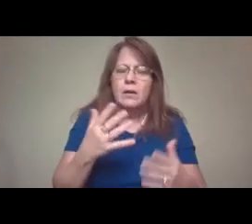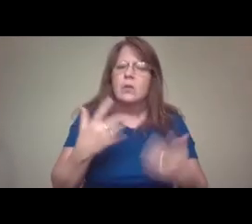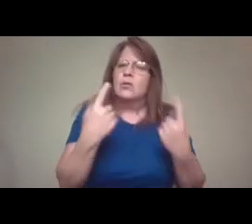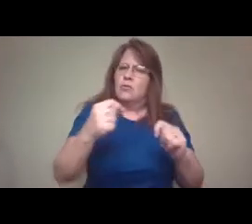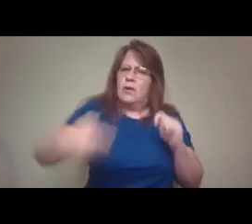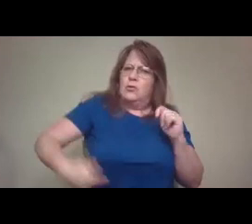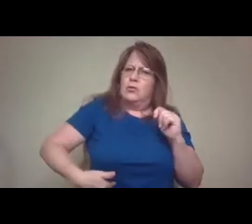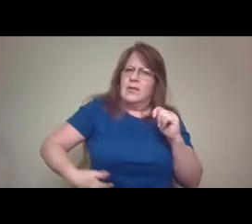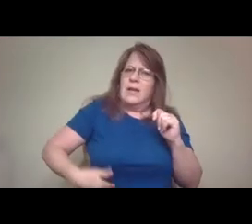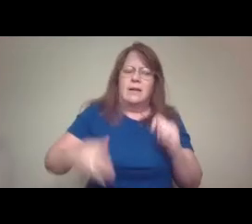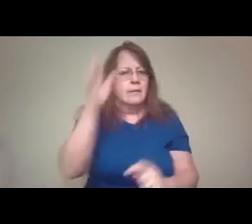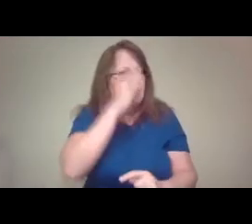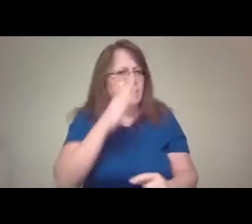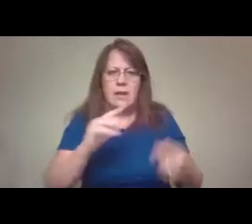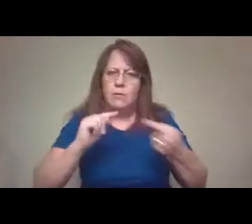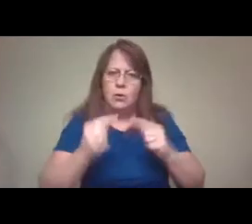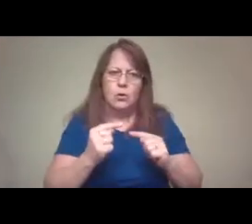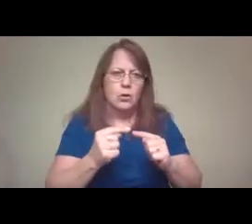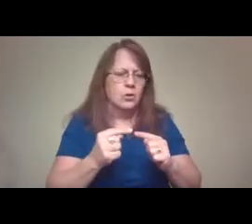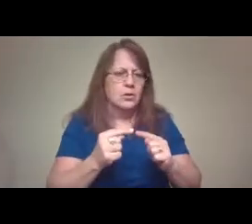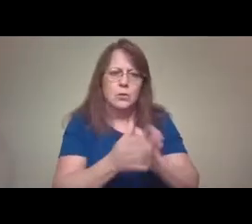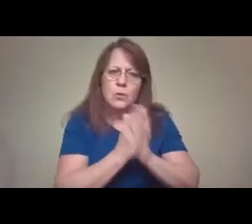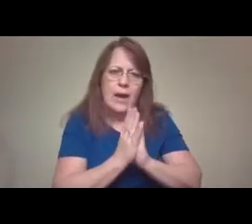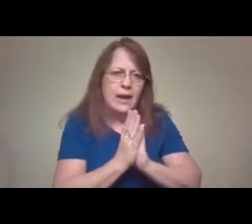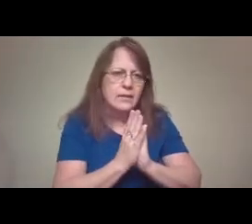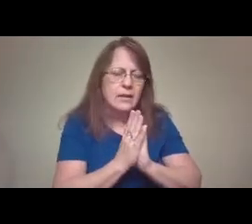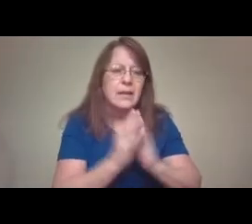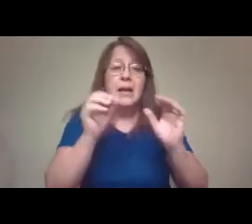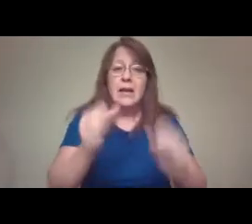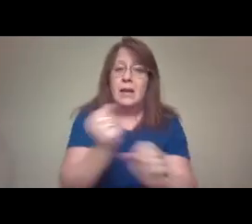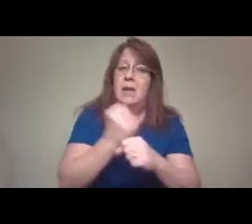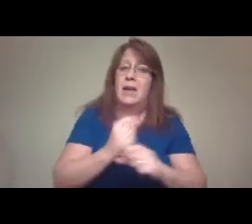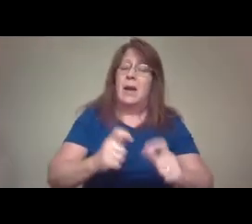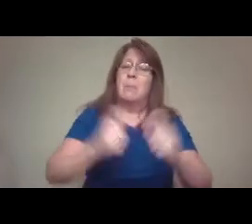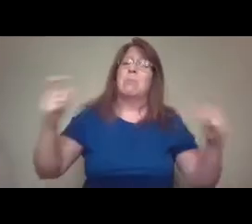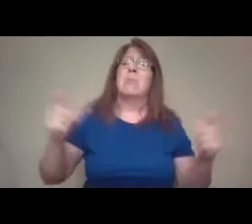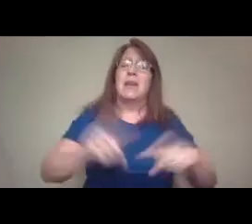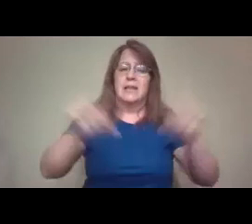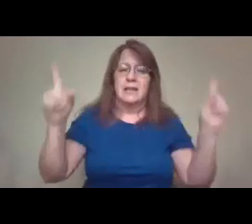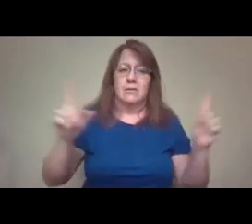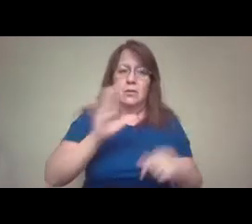to ask. And it can make a big difference. All the difference. in your kid's life.